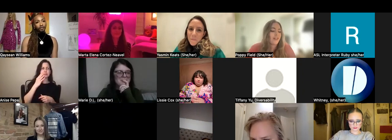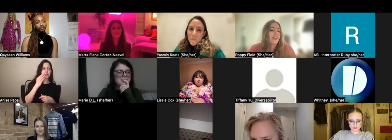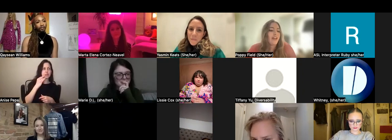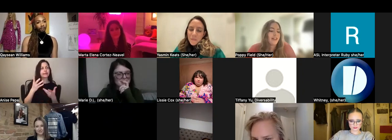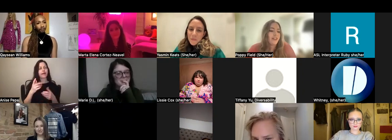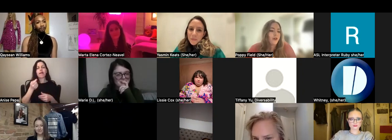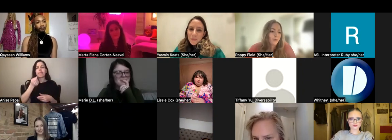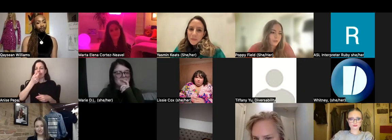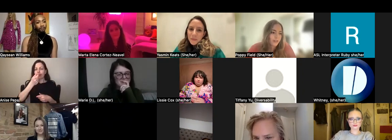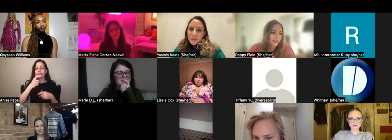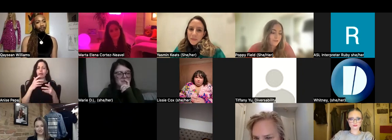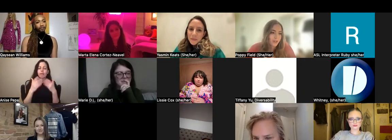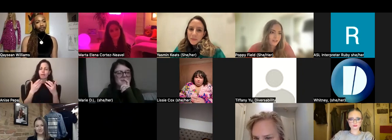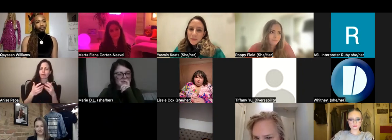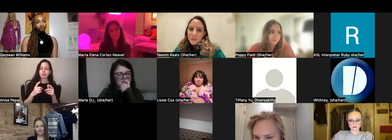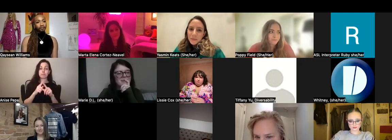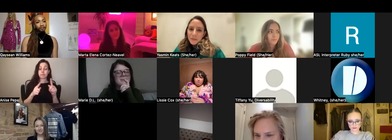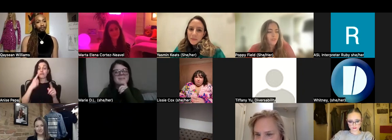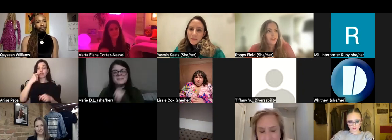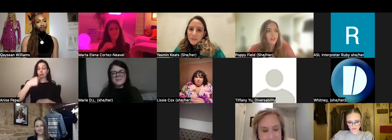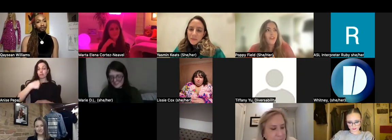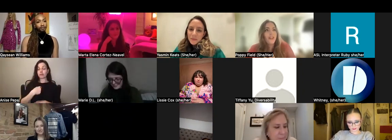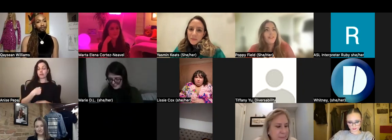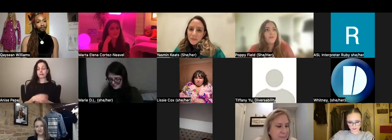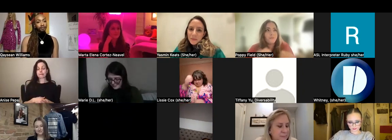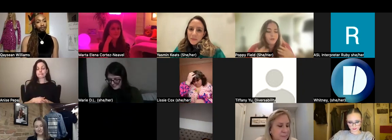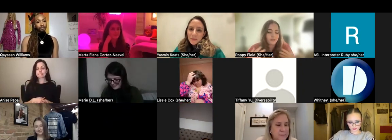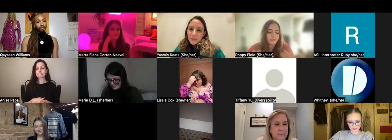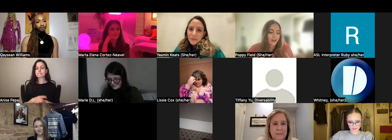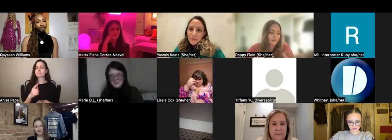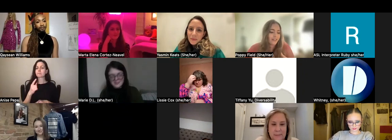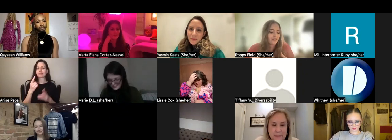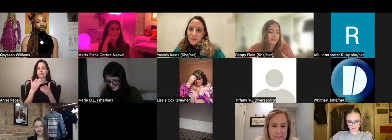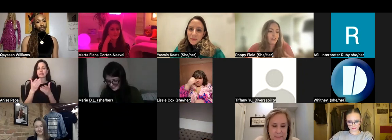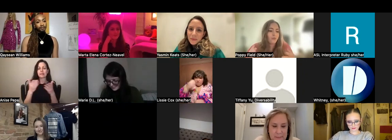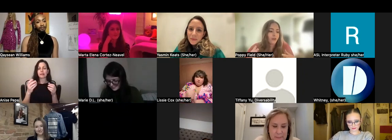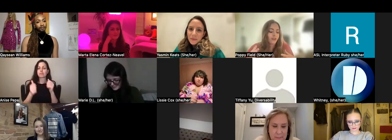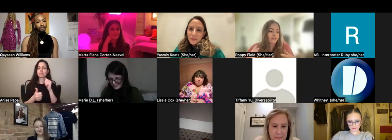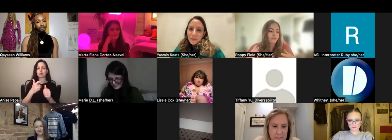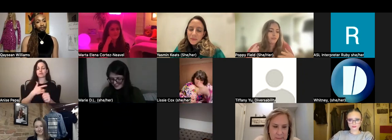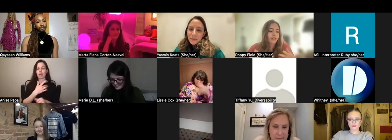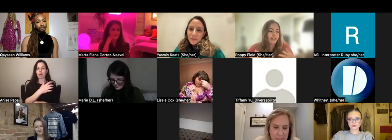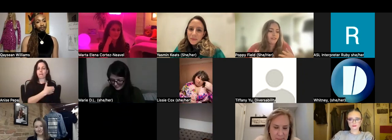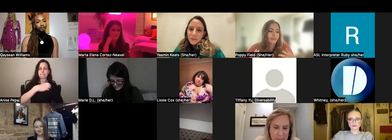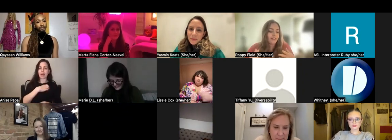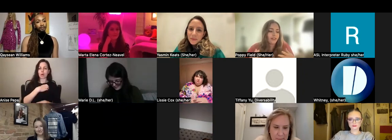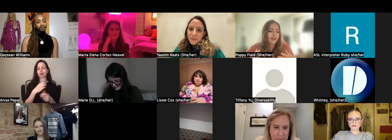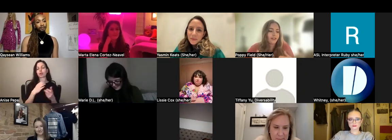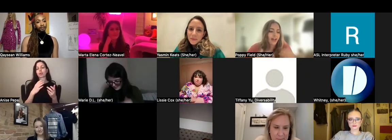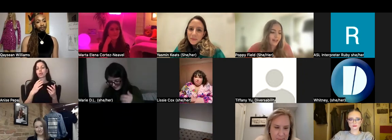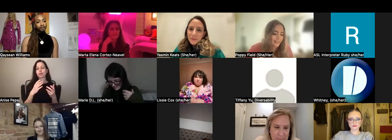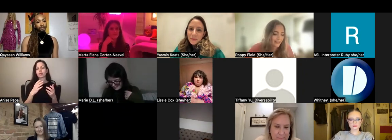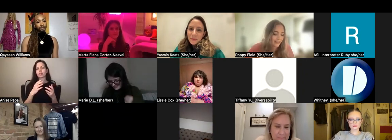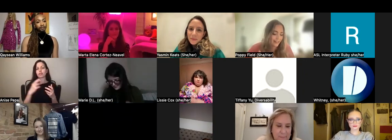mentioned. And I think ultimately for me, the thing that was most empowering was realizing that